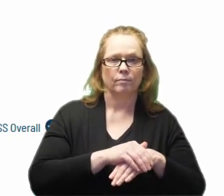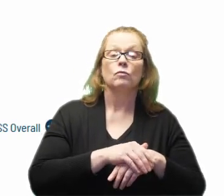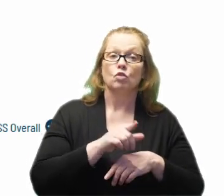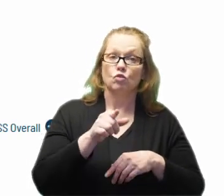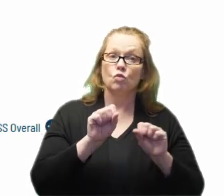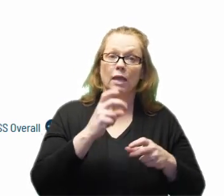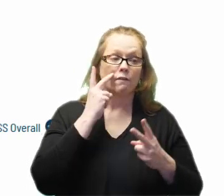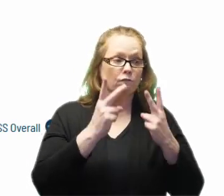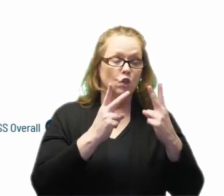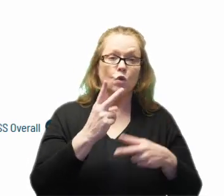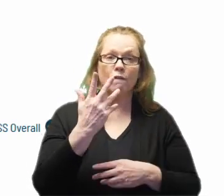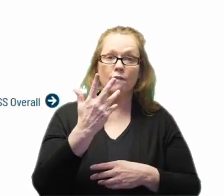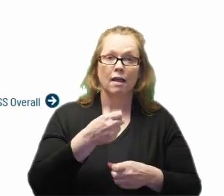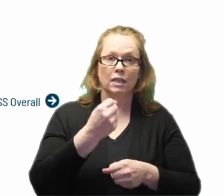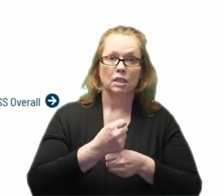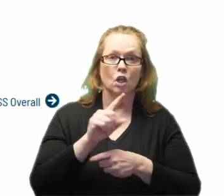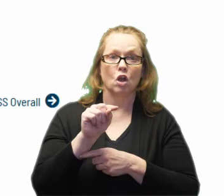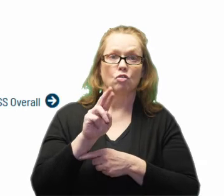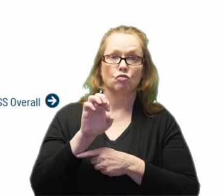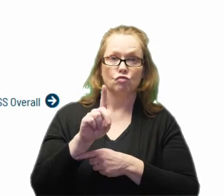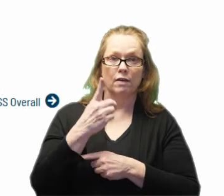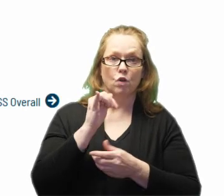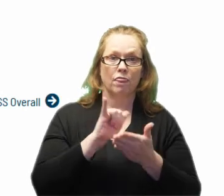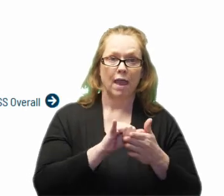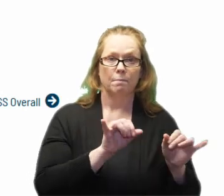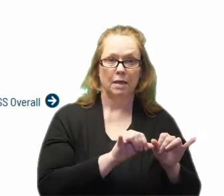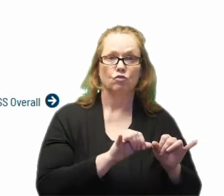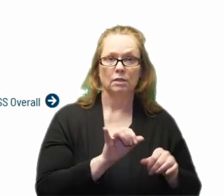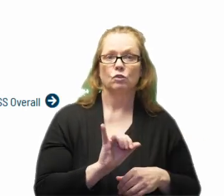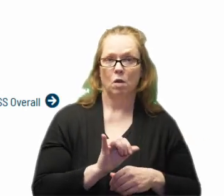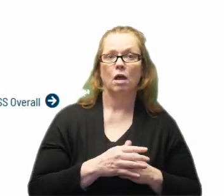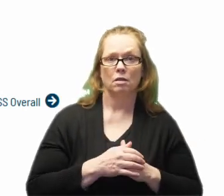You can view a 5-year trend for this metric as well.